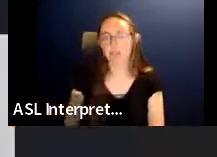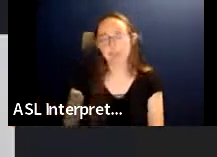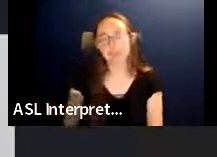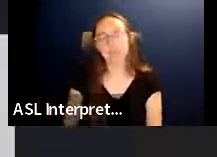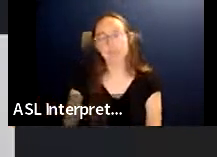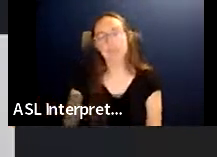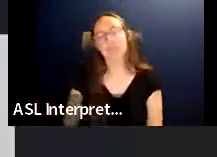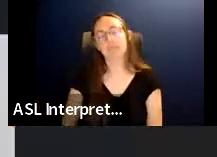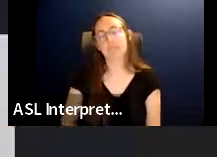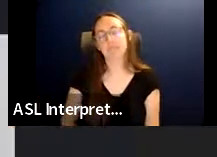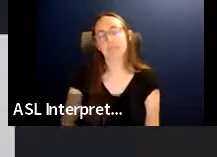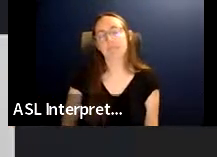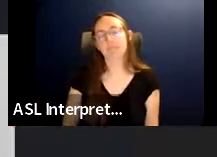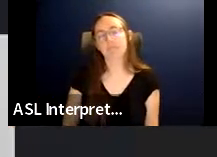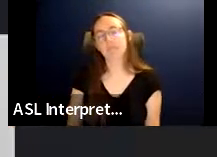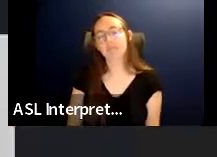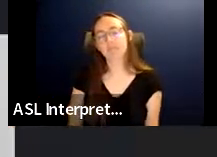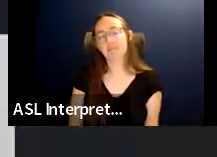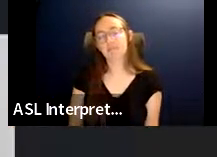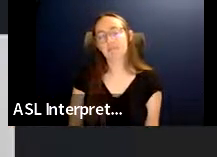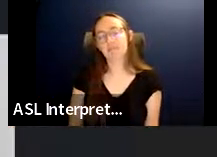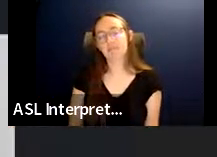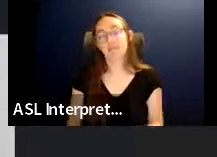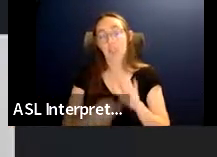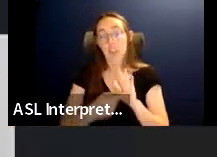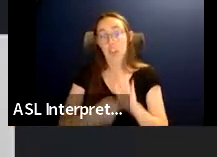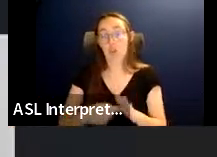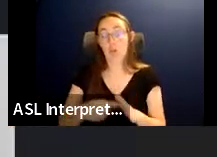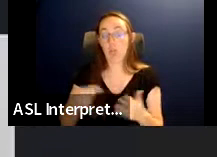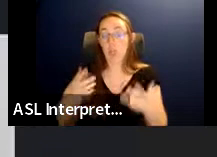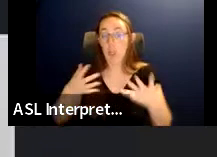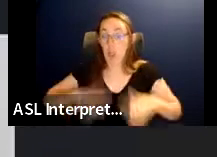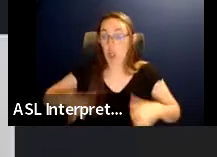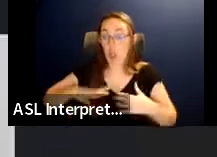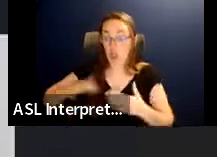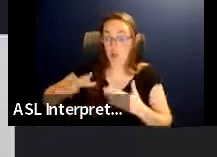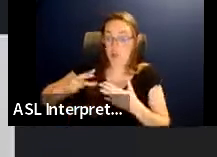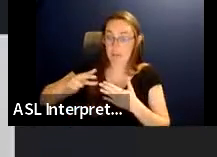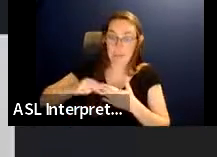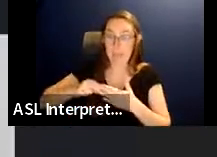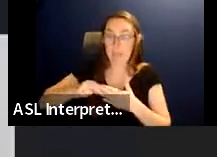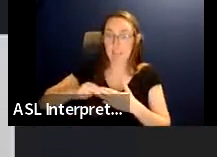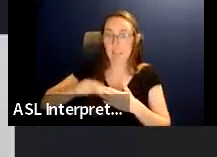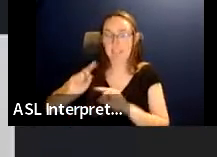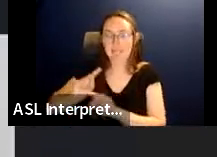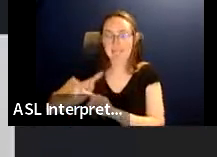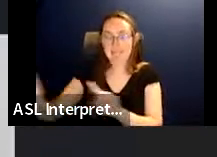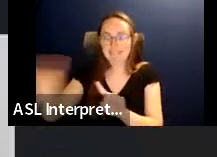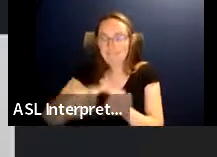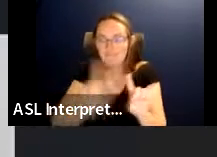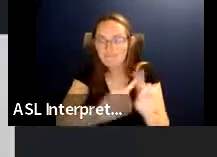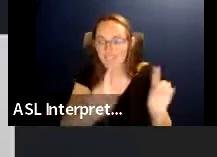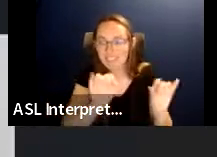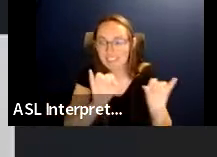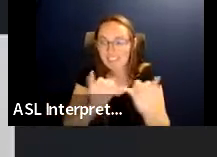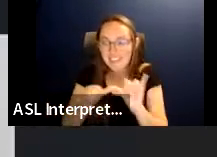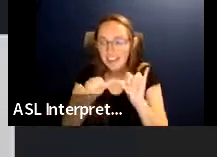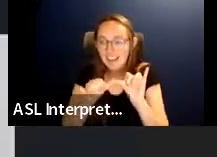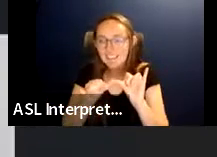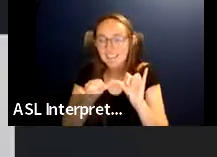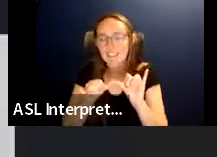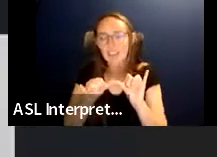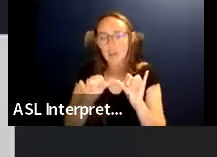I also wanted to point out that clothespins come in all different sizes, and you can be